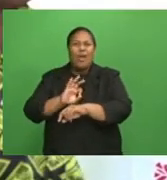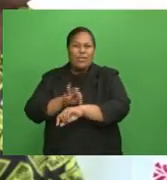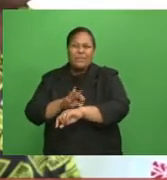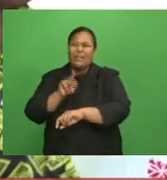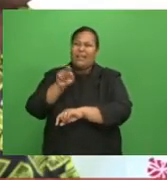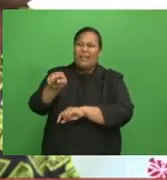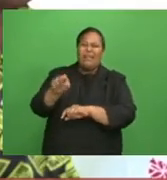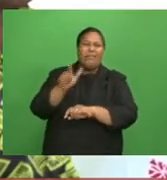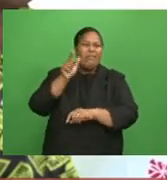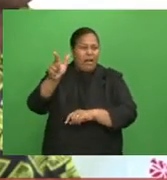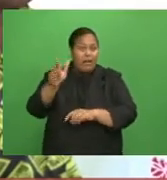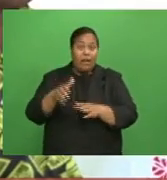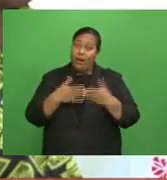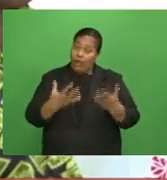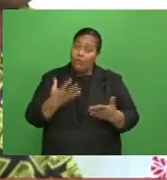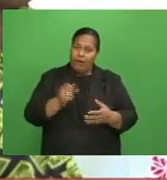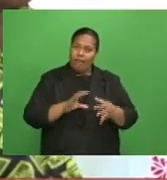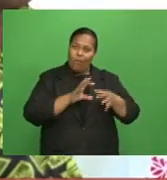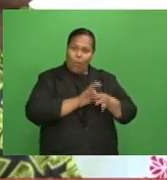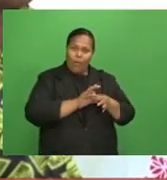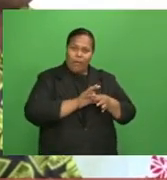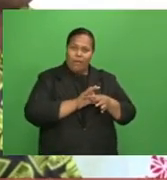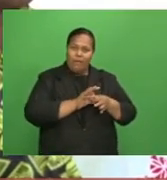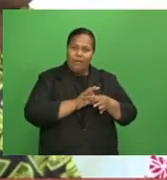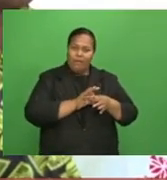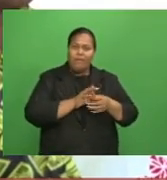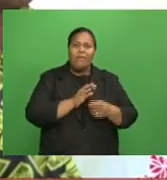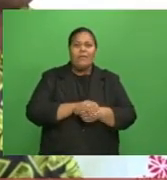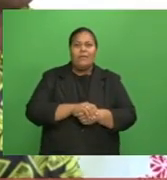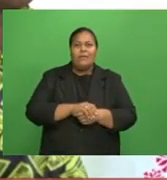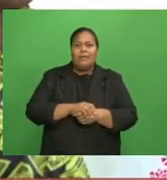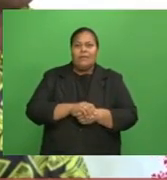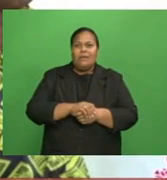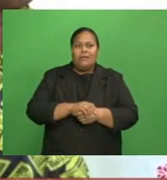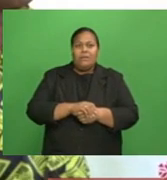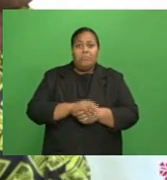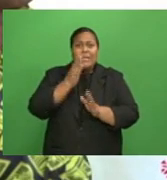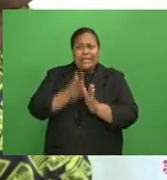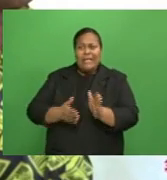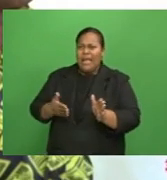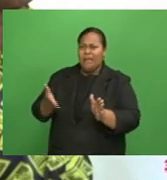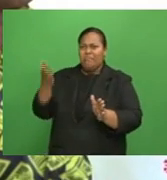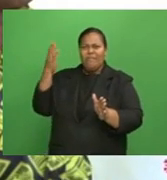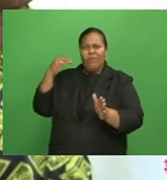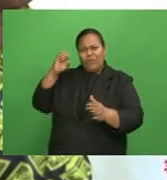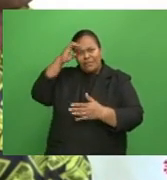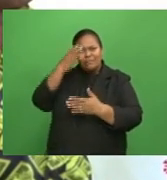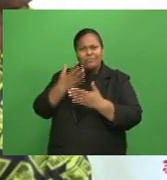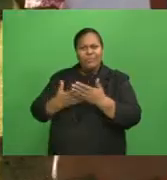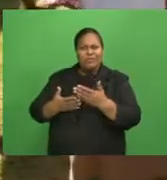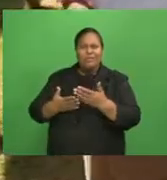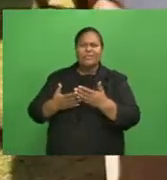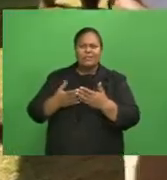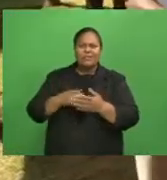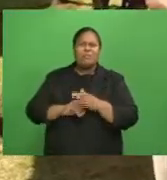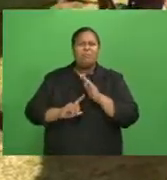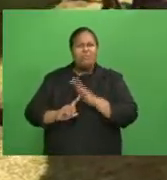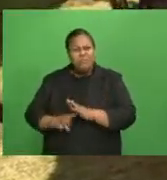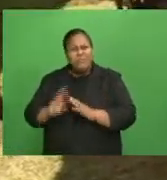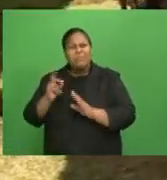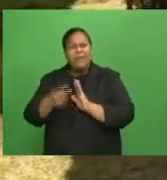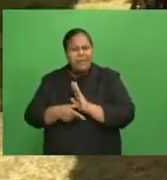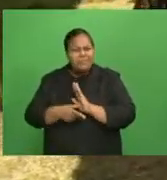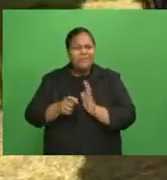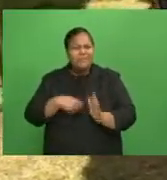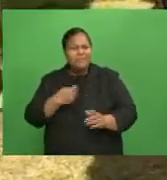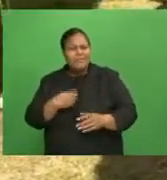call your own, any discouragement or delay that you previously experienced in the past. You